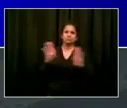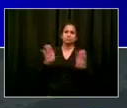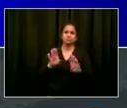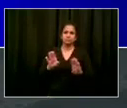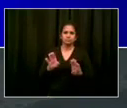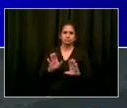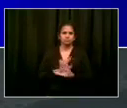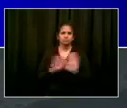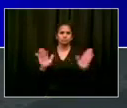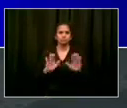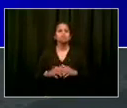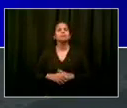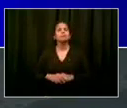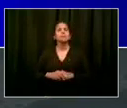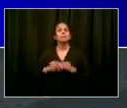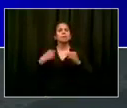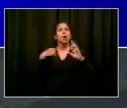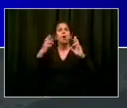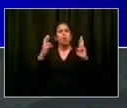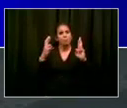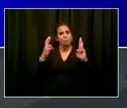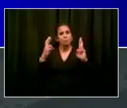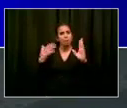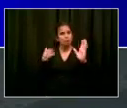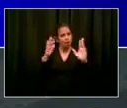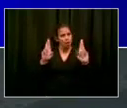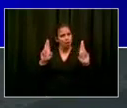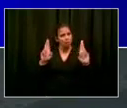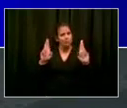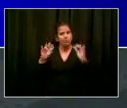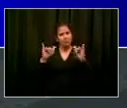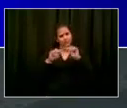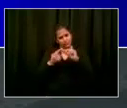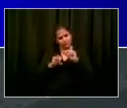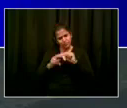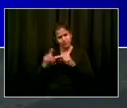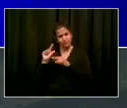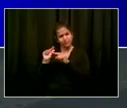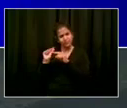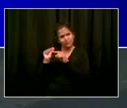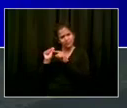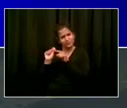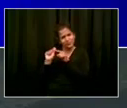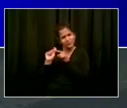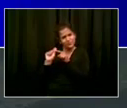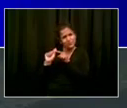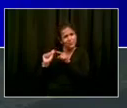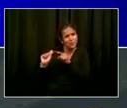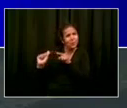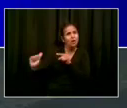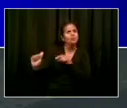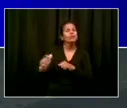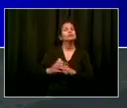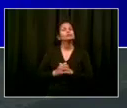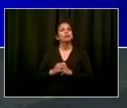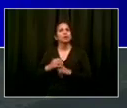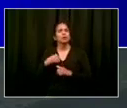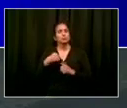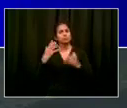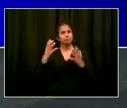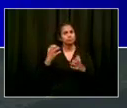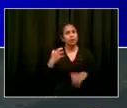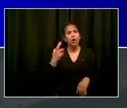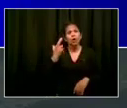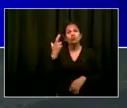other direction and get better and better all the time. So it's great that indoor dining is back, but we're going to be